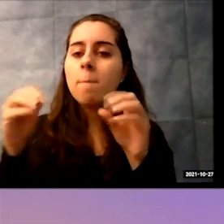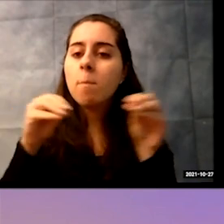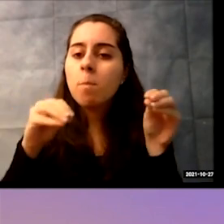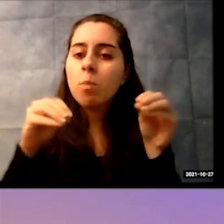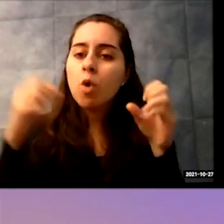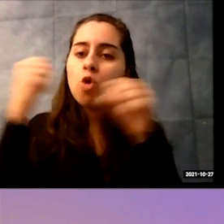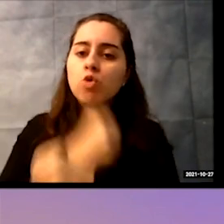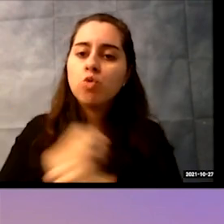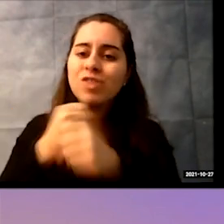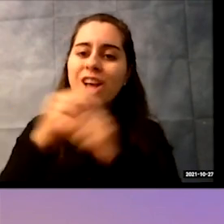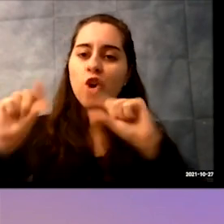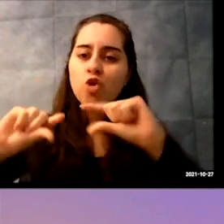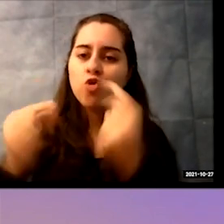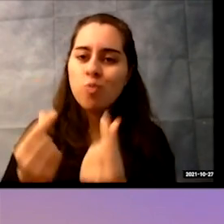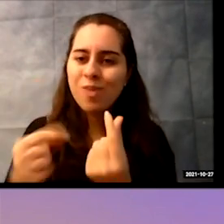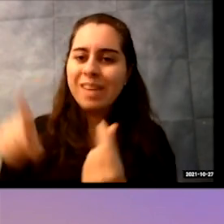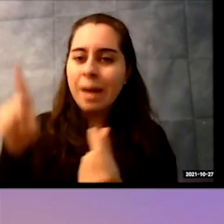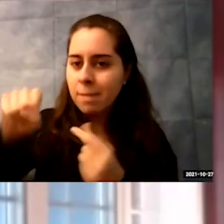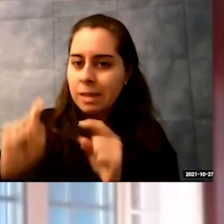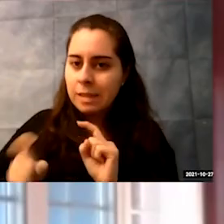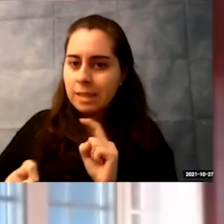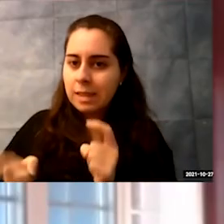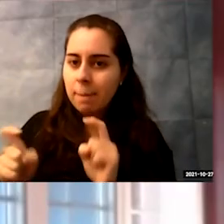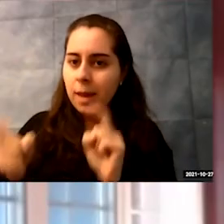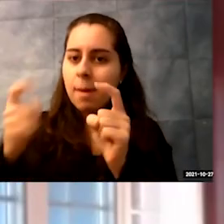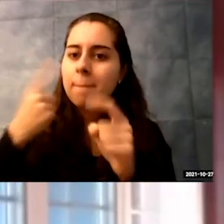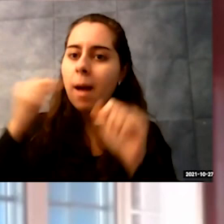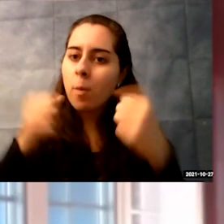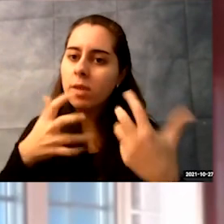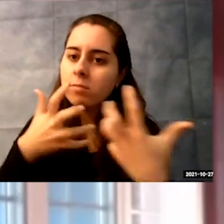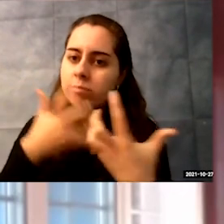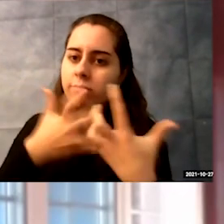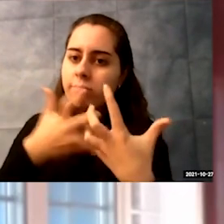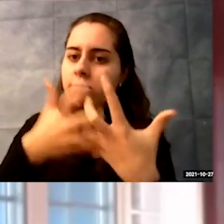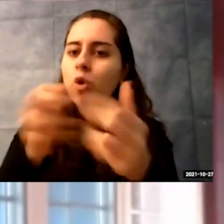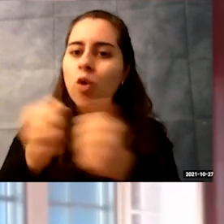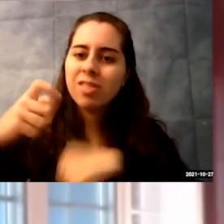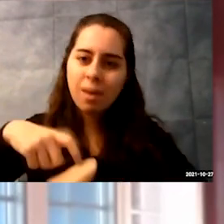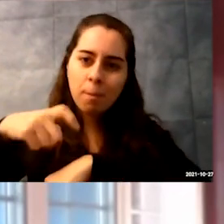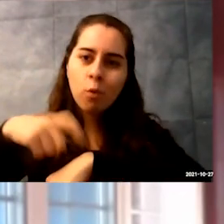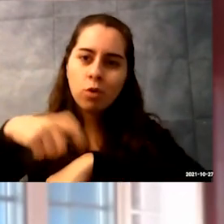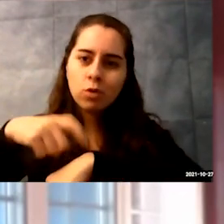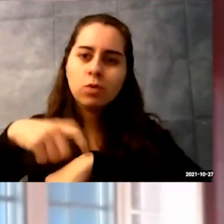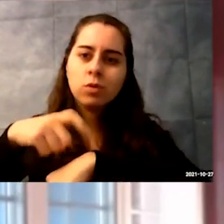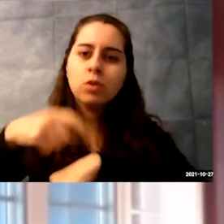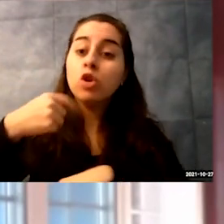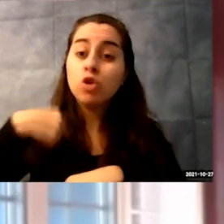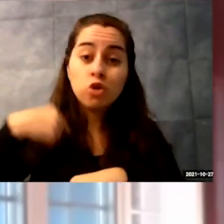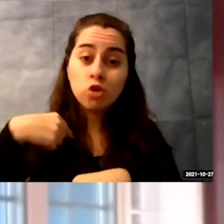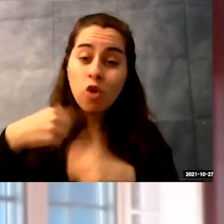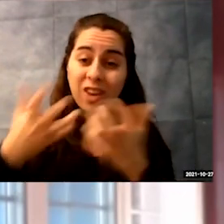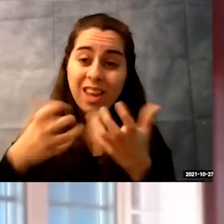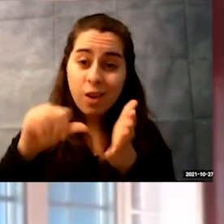new strategies based on those conditions. You know, one of the things I've tried to emphasize, for instance, in the fight